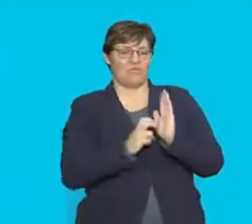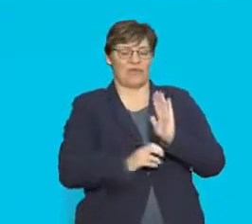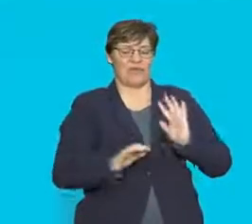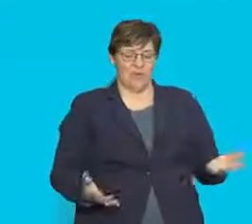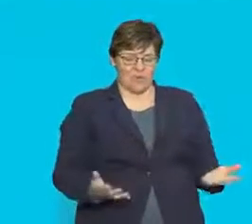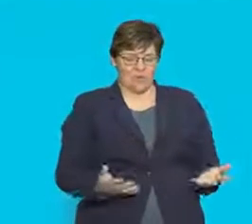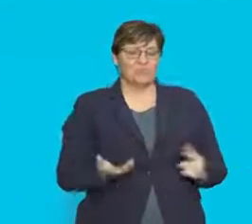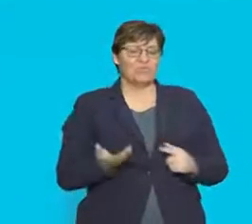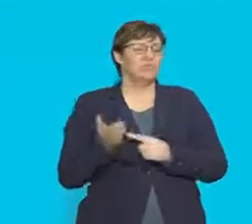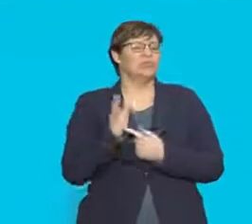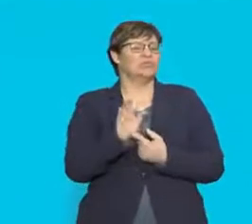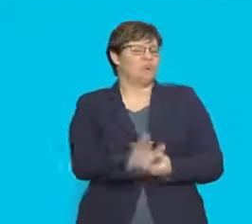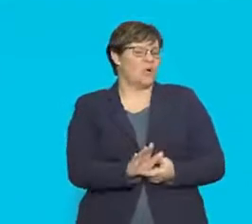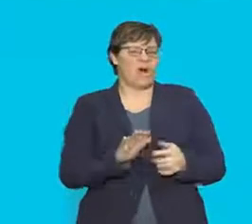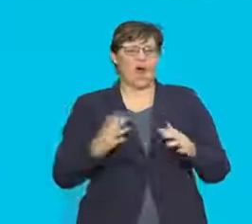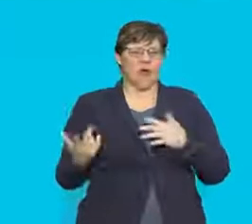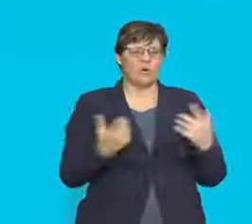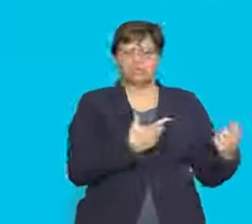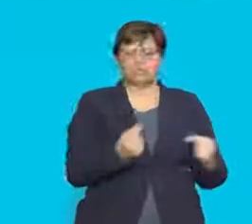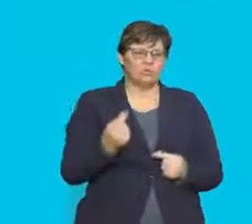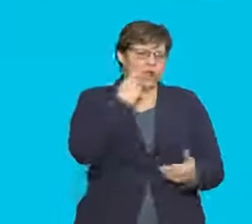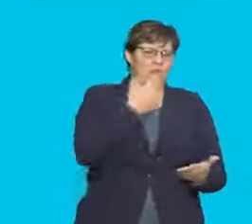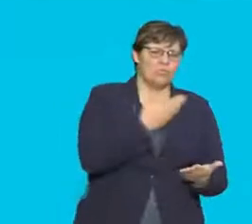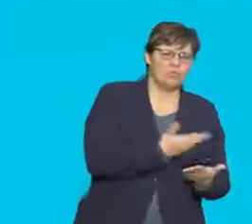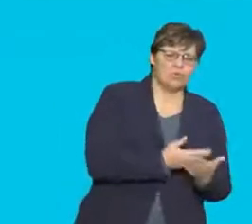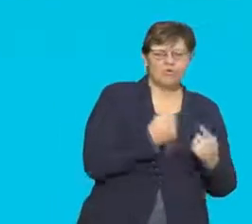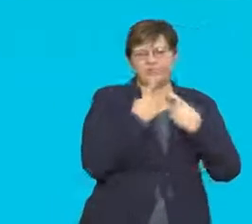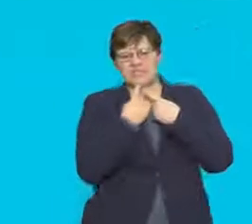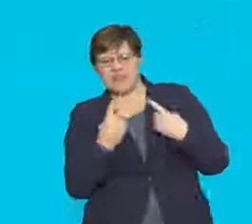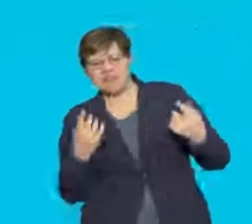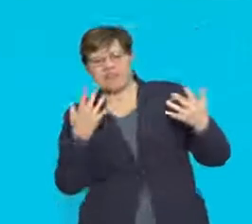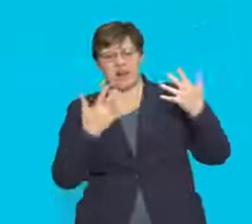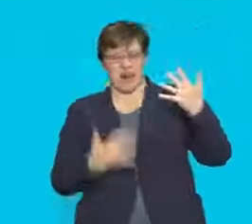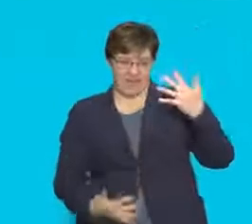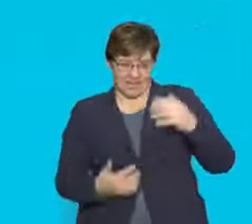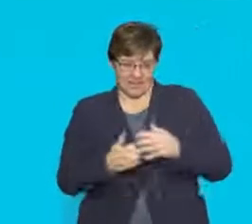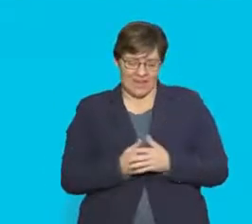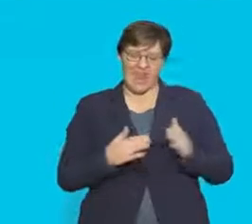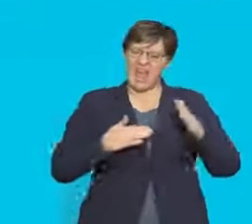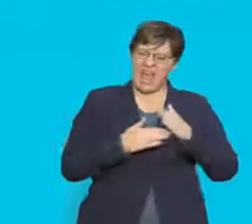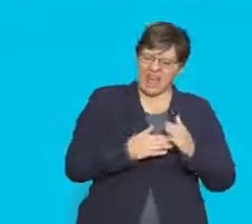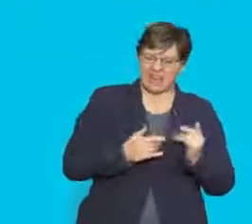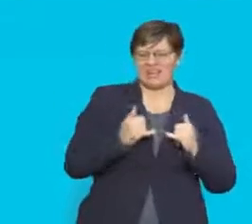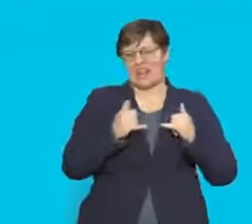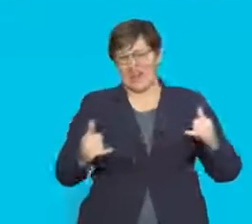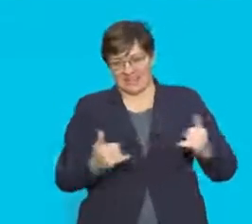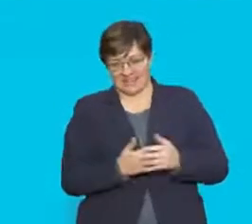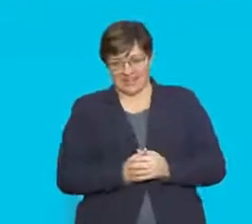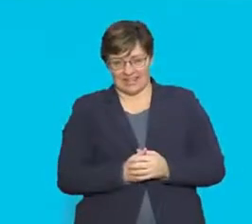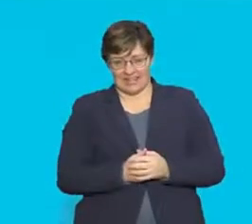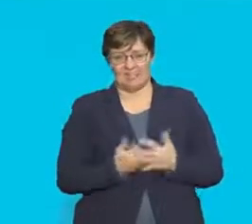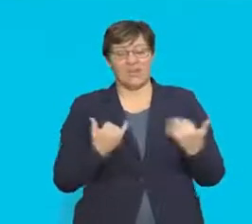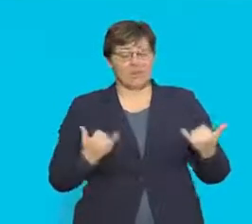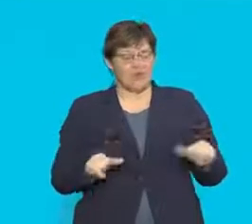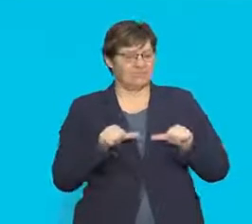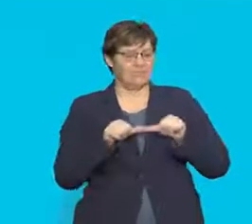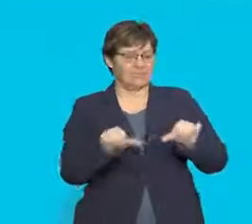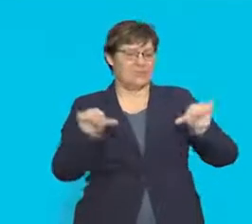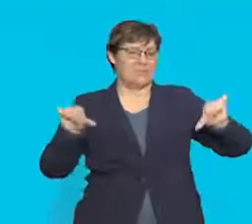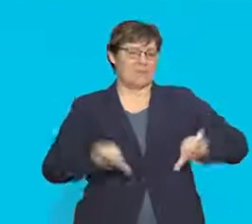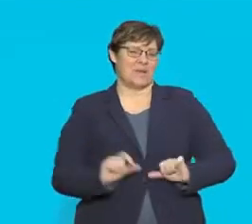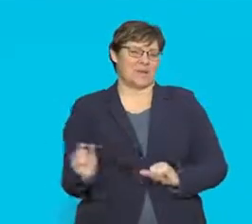to try and solve questions that have to do with proving and solving for angles and lengths. But for now, please